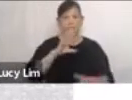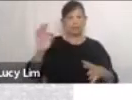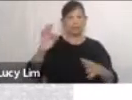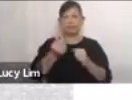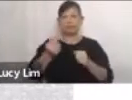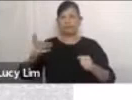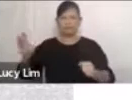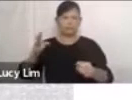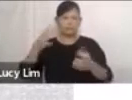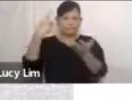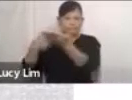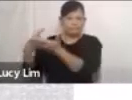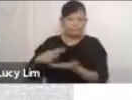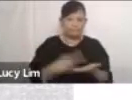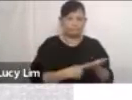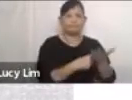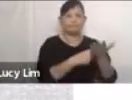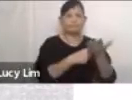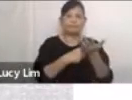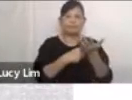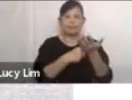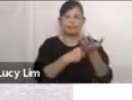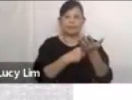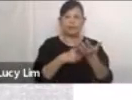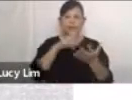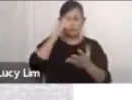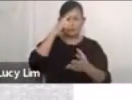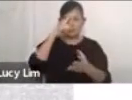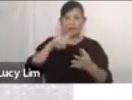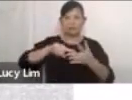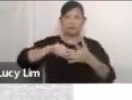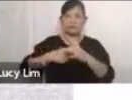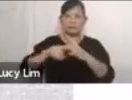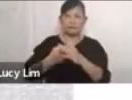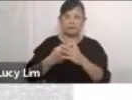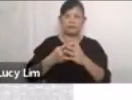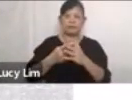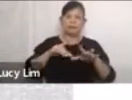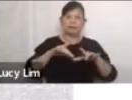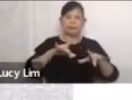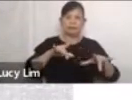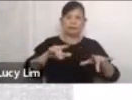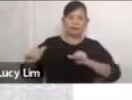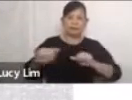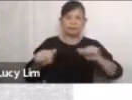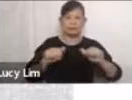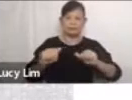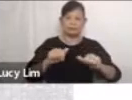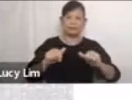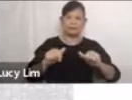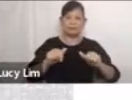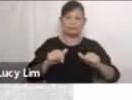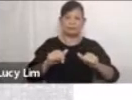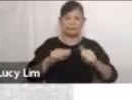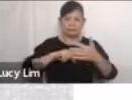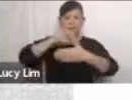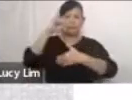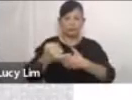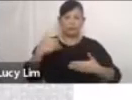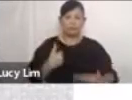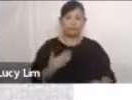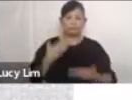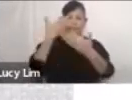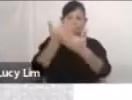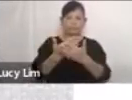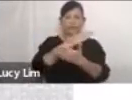a few follow-up consultations that we did as part of the implementation activity of the project, we derive a few recommendations. We have